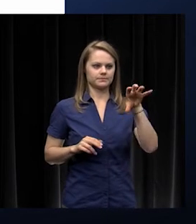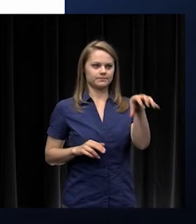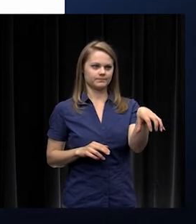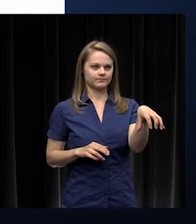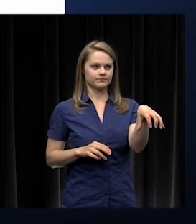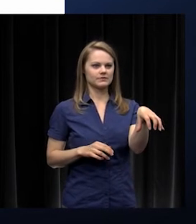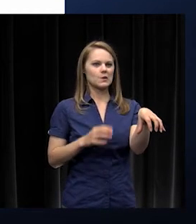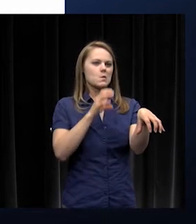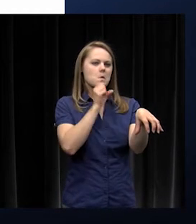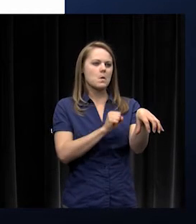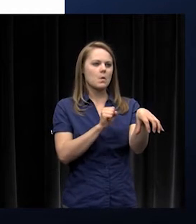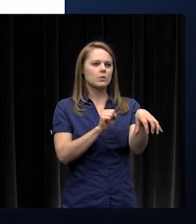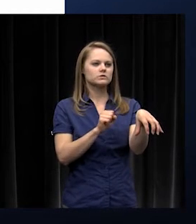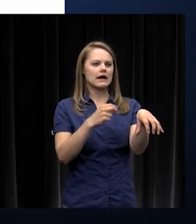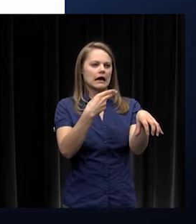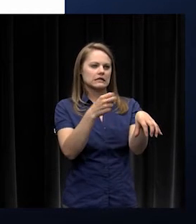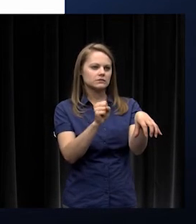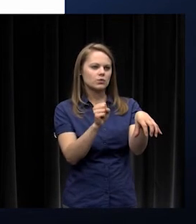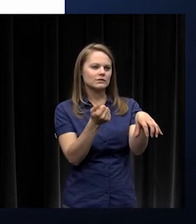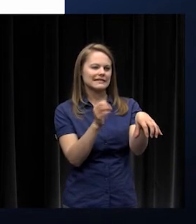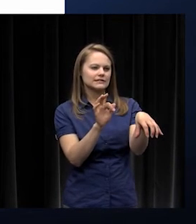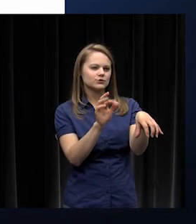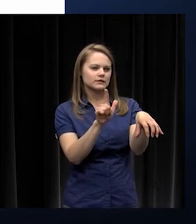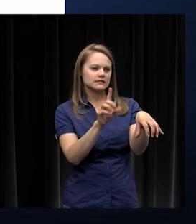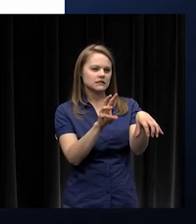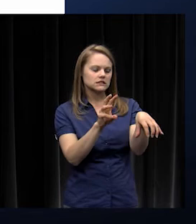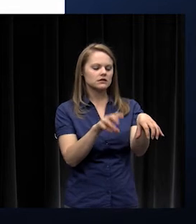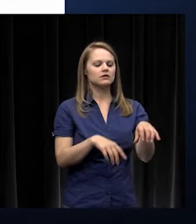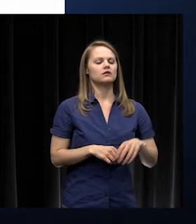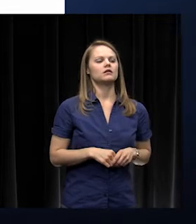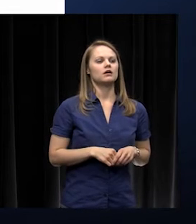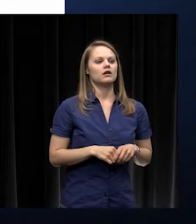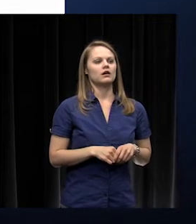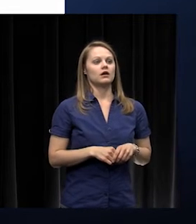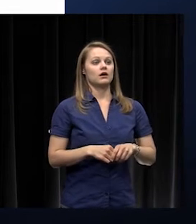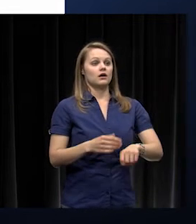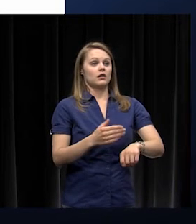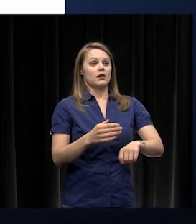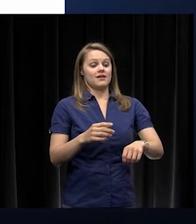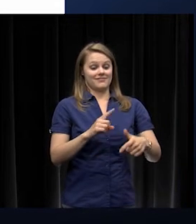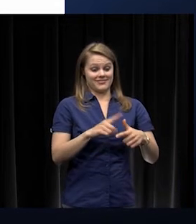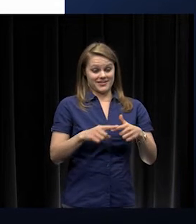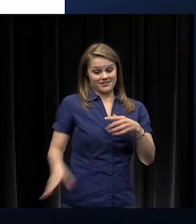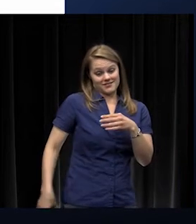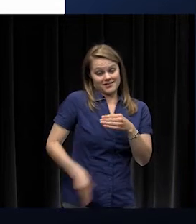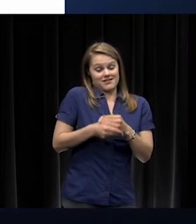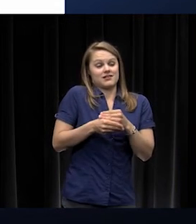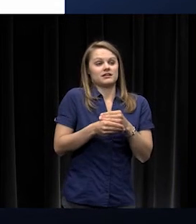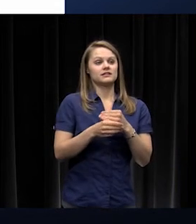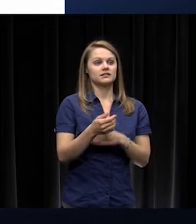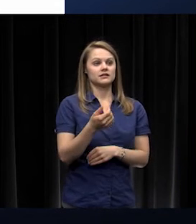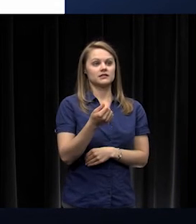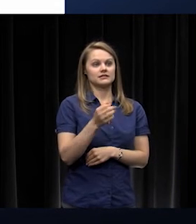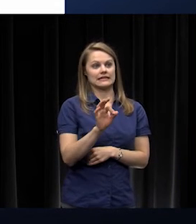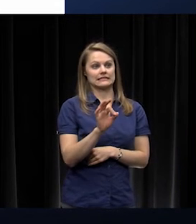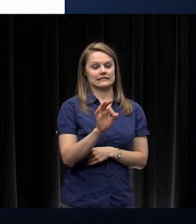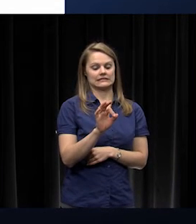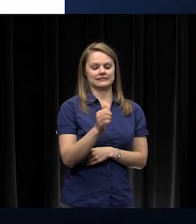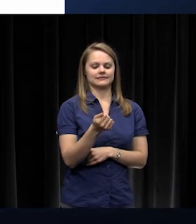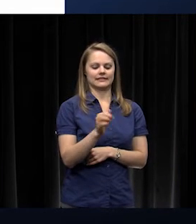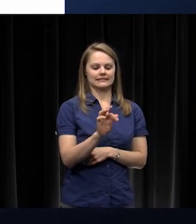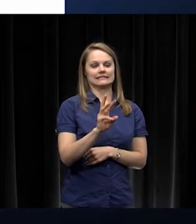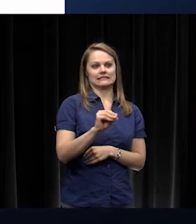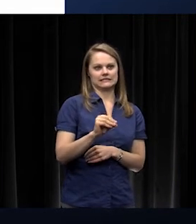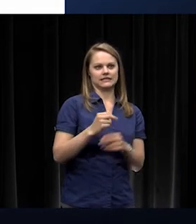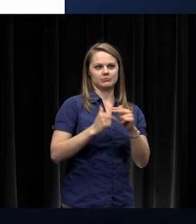John High School in 1926. Then we came through with what we call the Annex, which is the 1960 building there to the